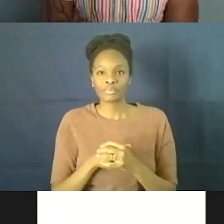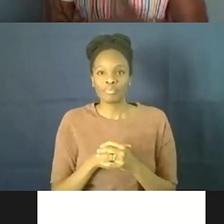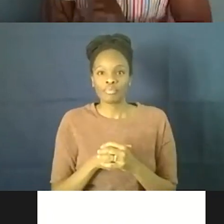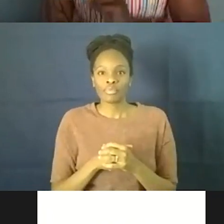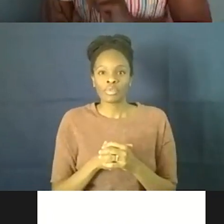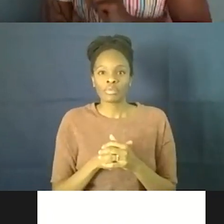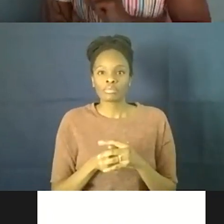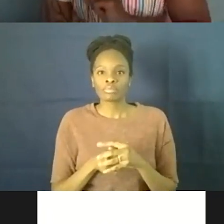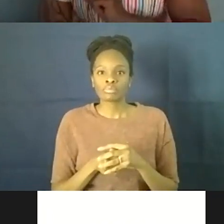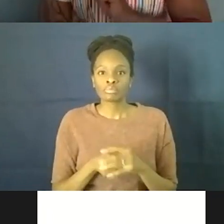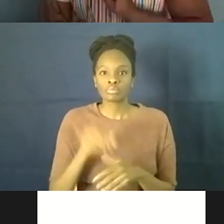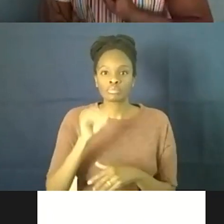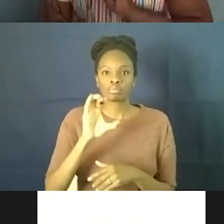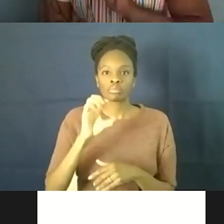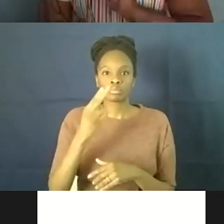just